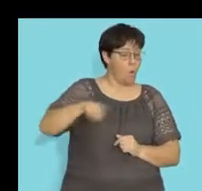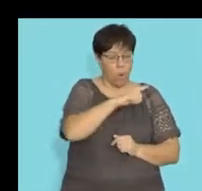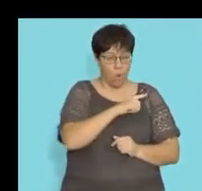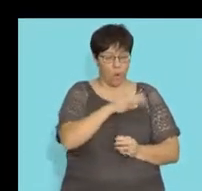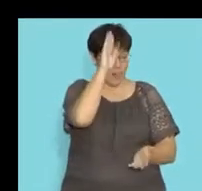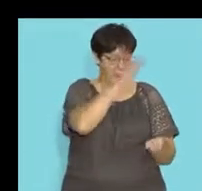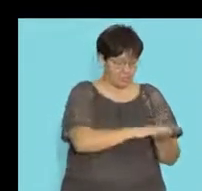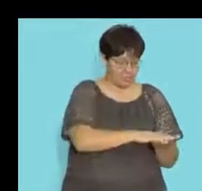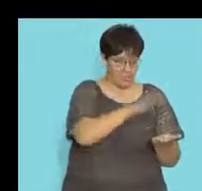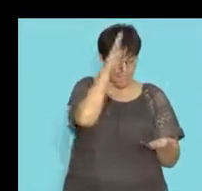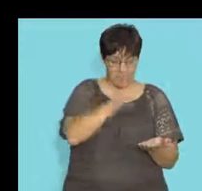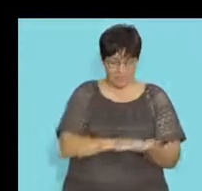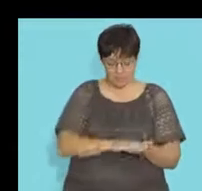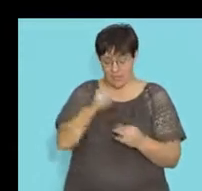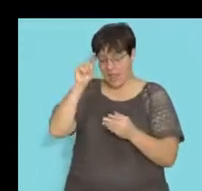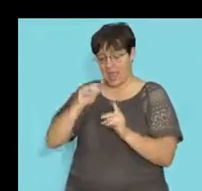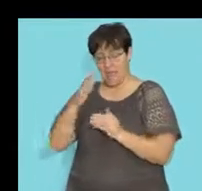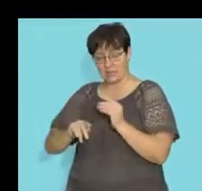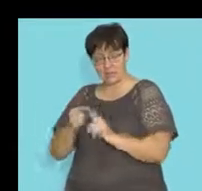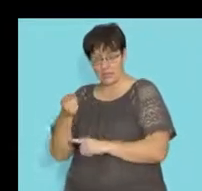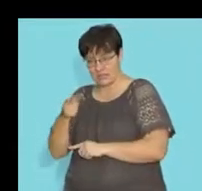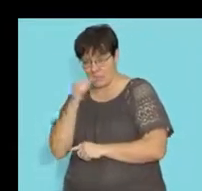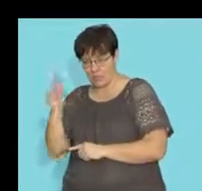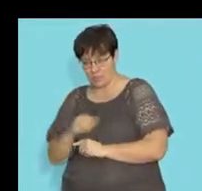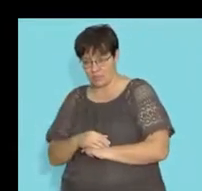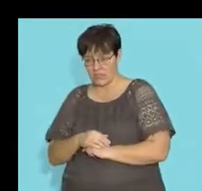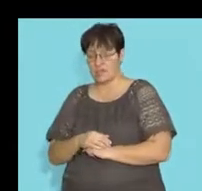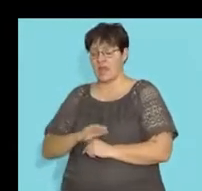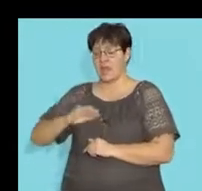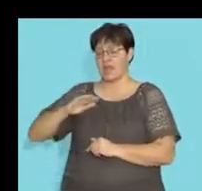all the reactants are used up, that endpoint is